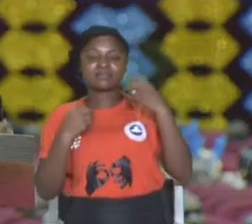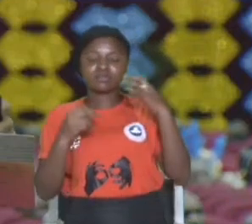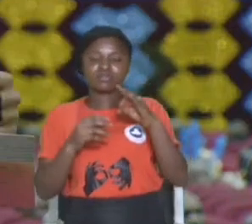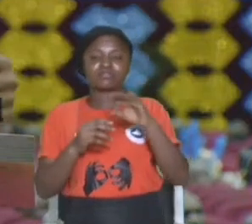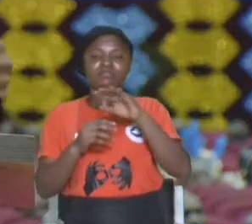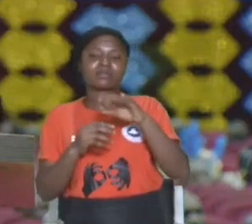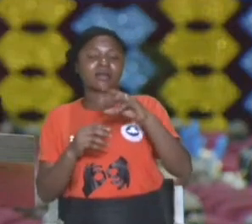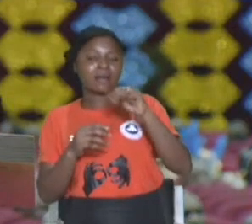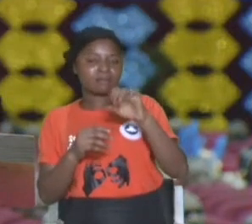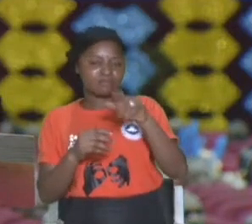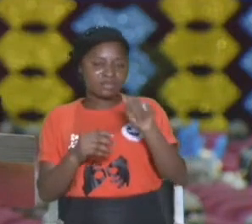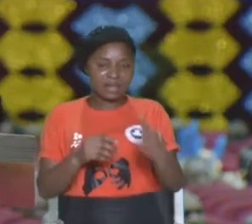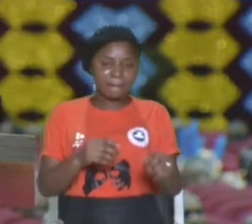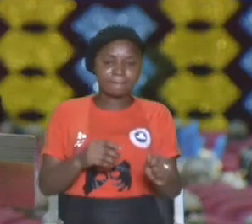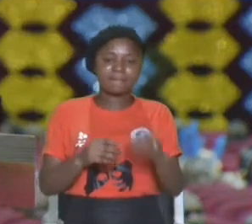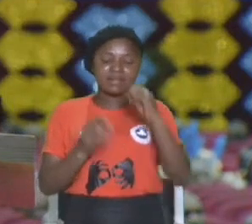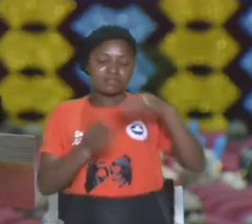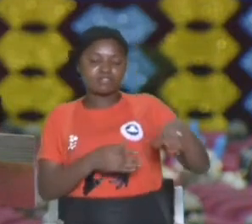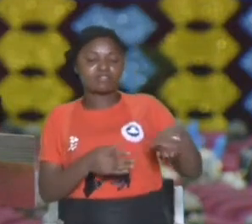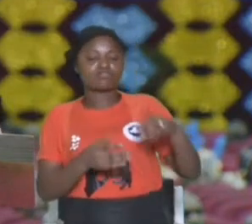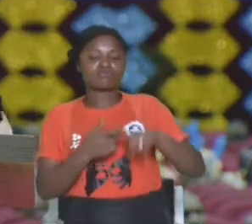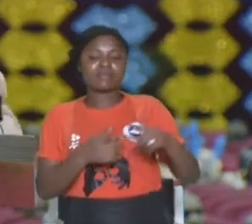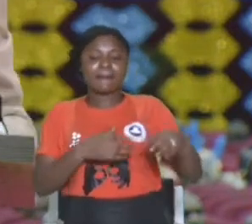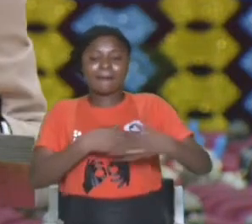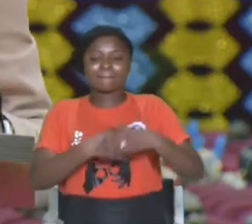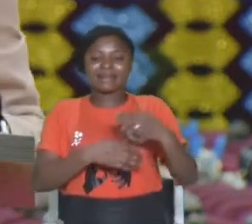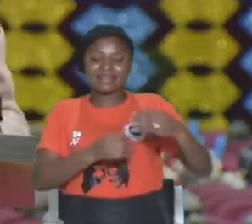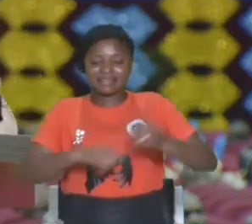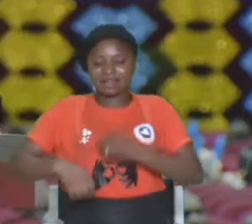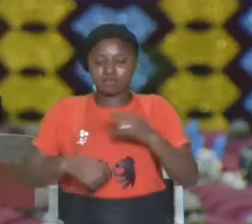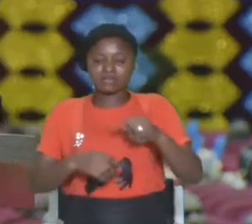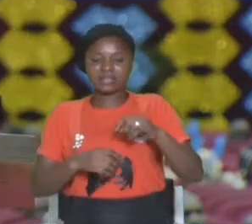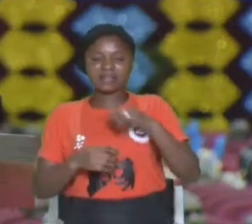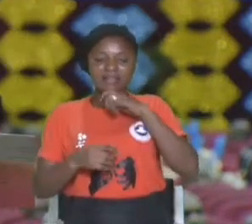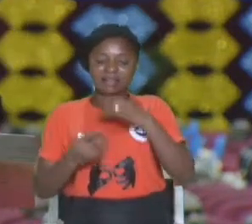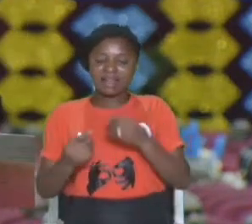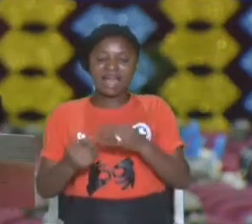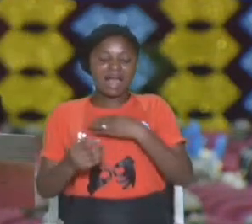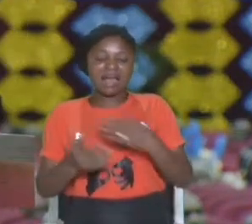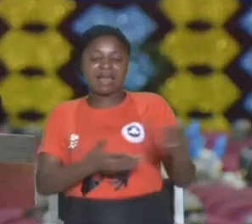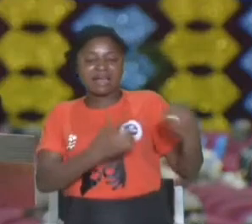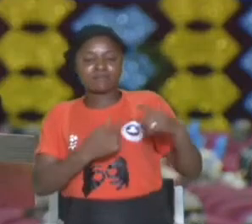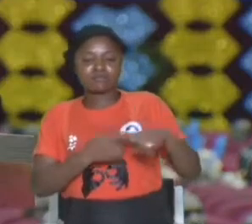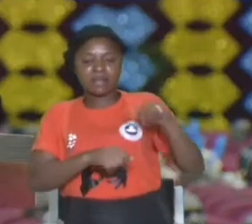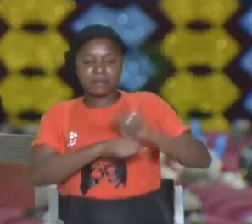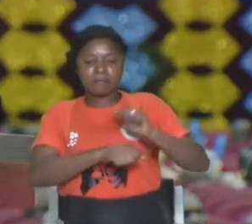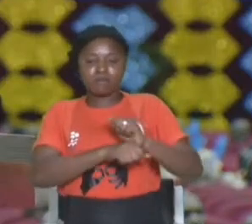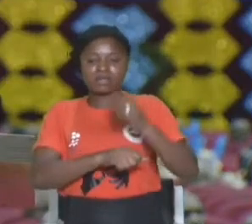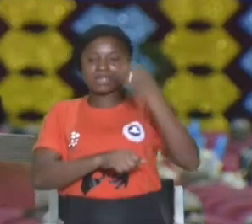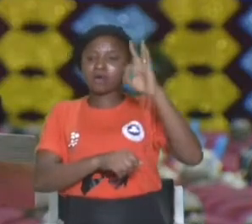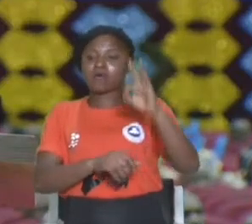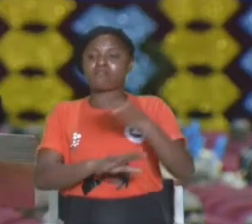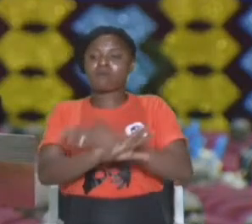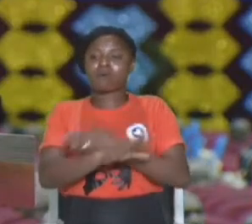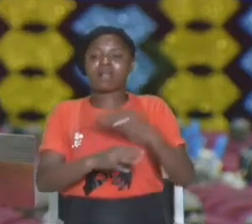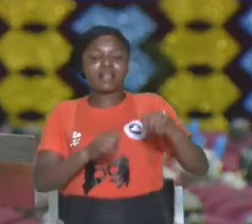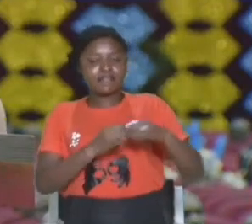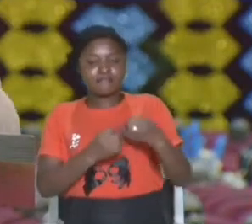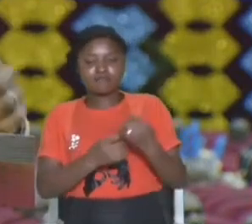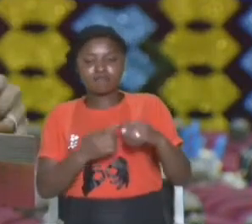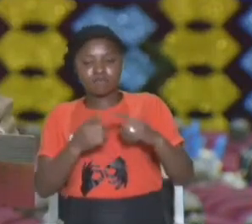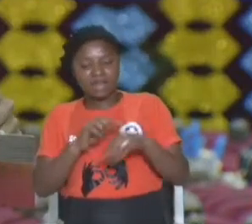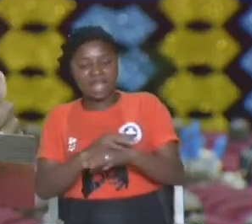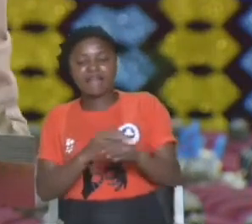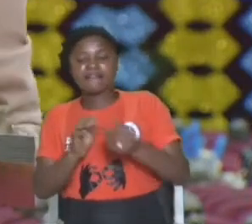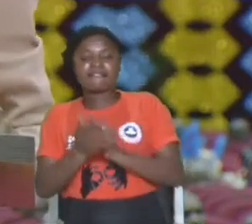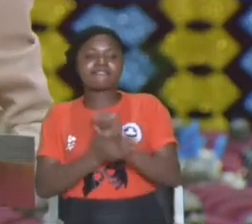flock to the backside of the desert, and came to the mountain of God, even to Horeb. Verse